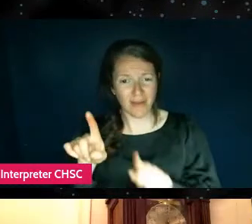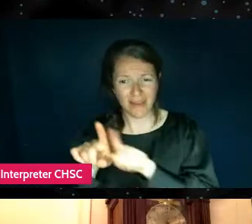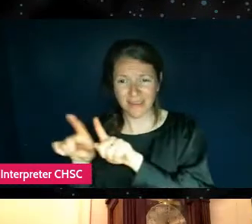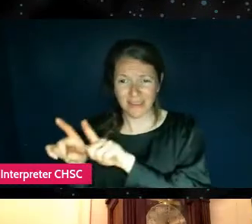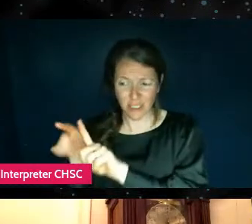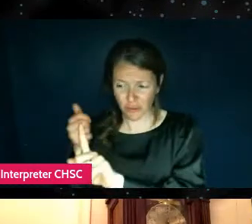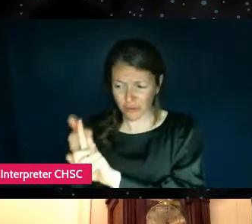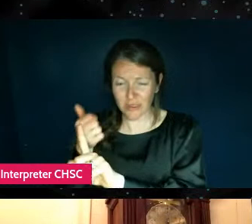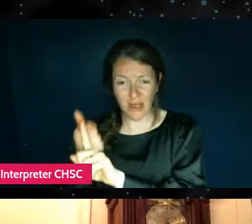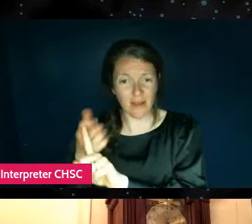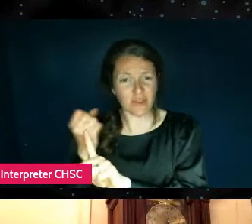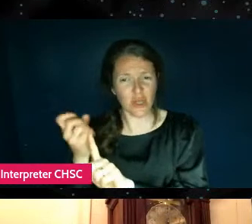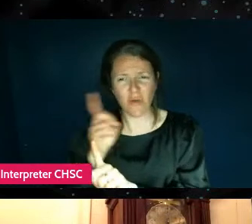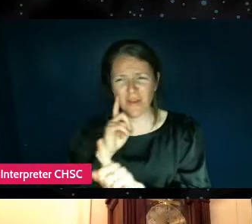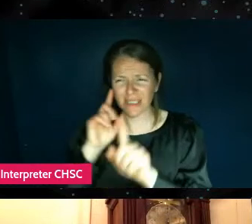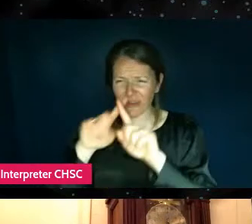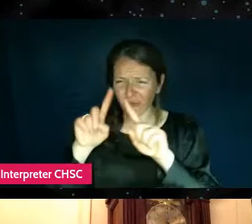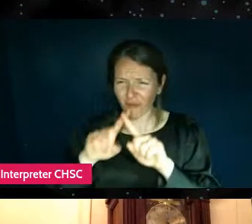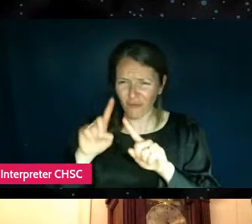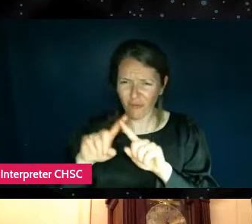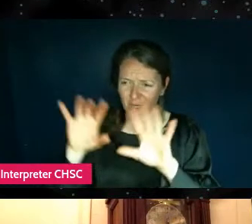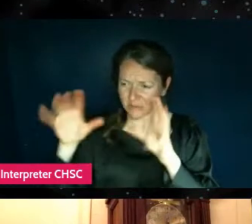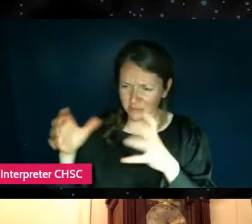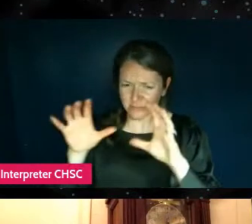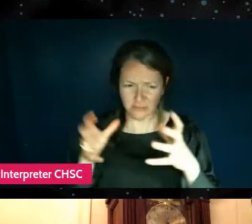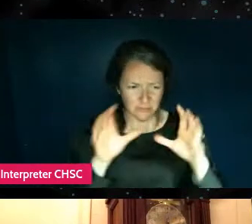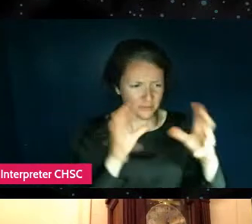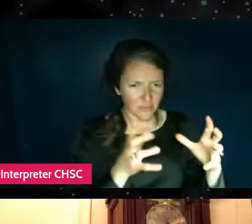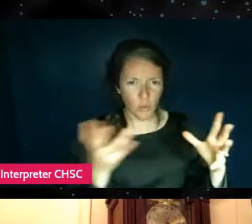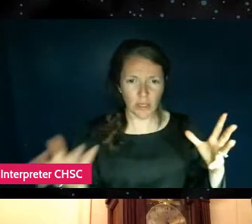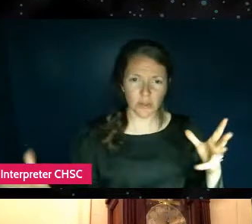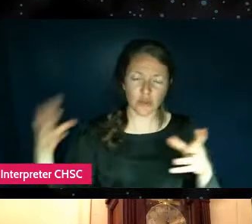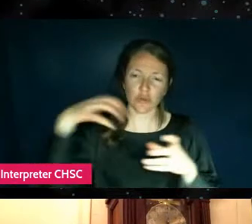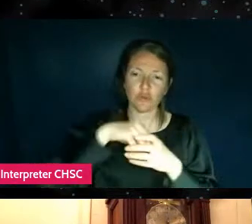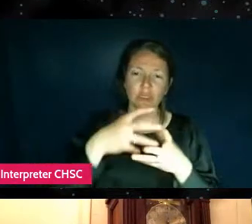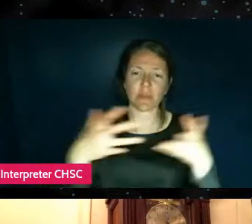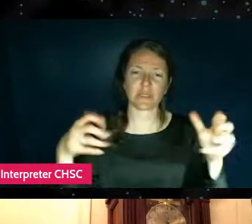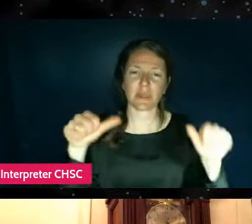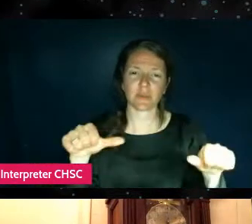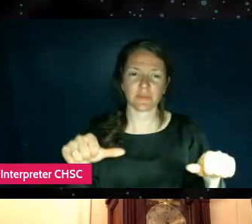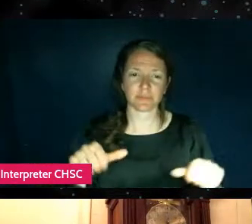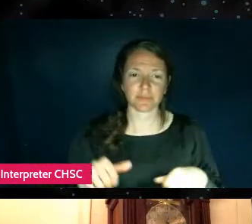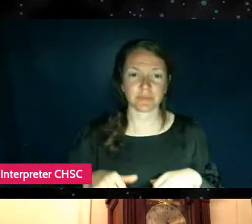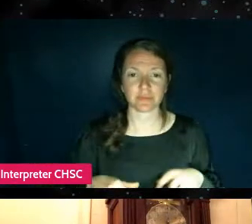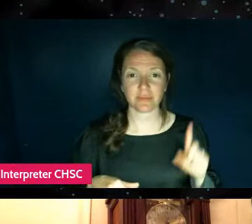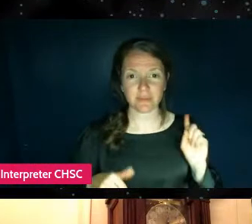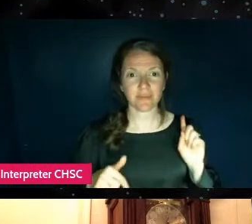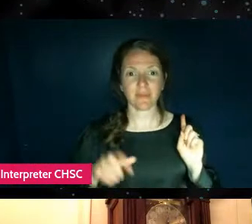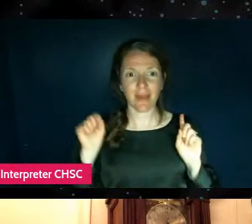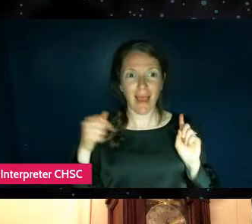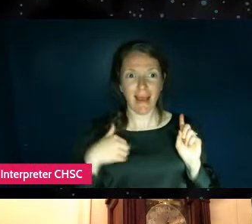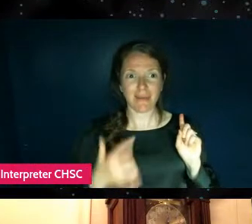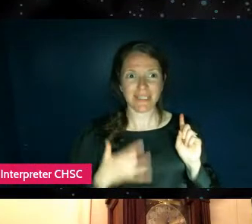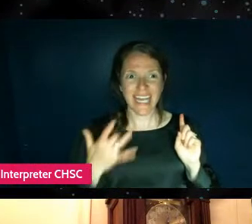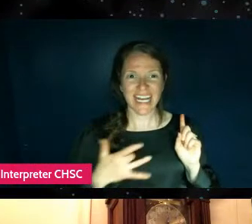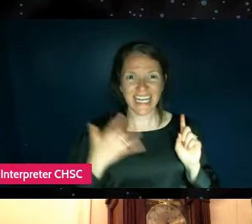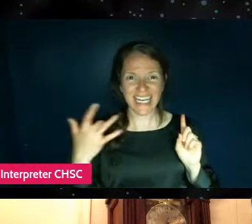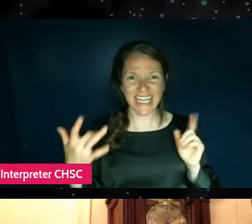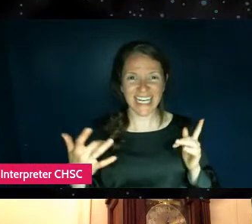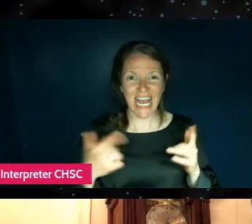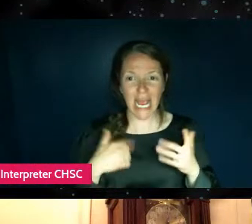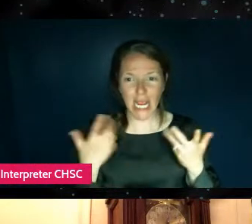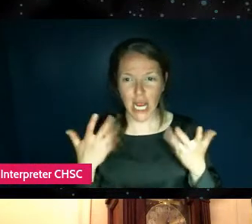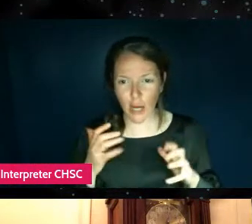really important to, include as much as we could. Yeah, I'm super excited. And I will say, I did already cheat